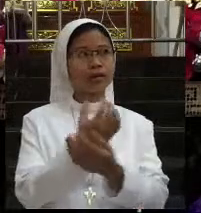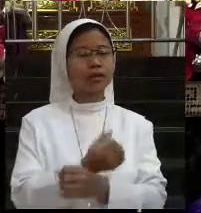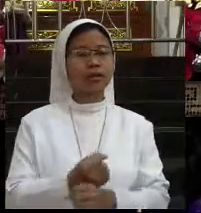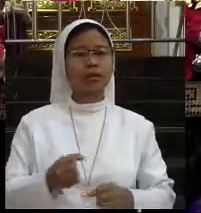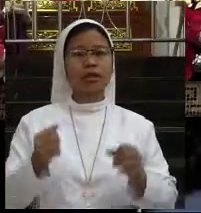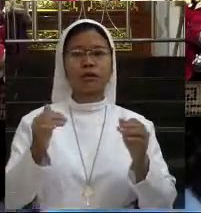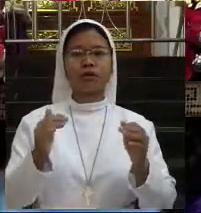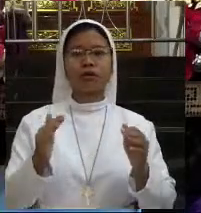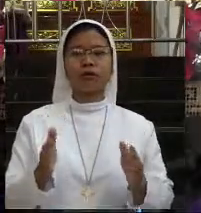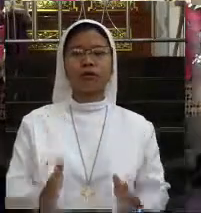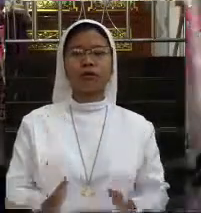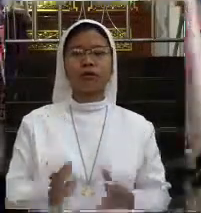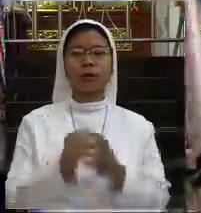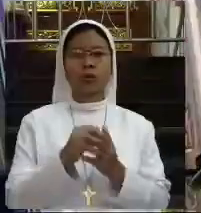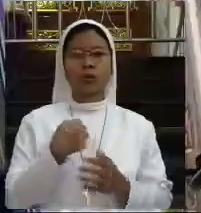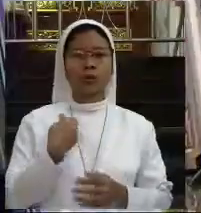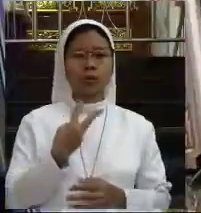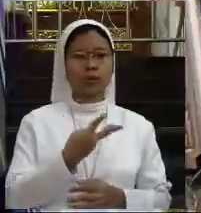kagtubos.